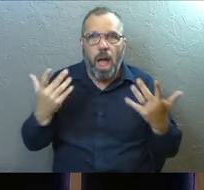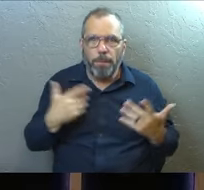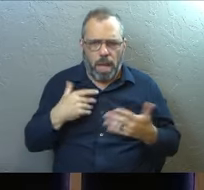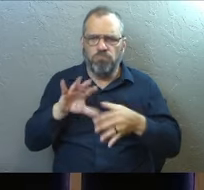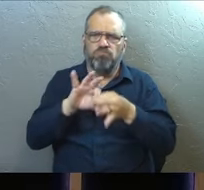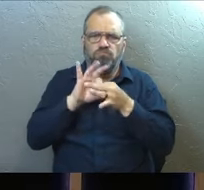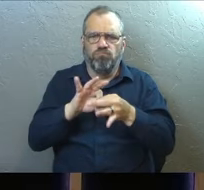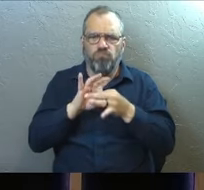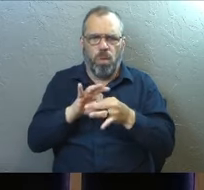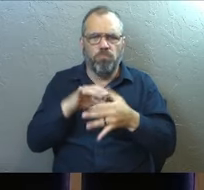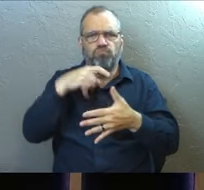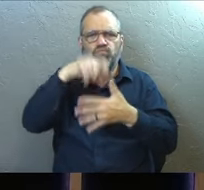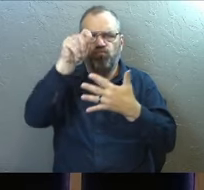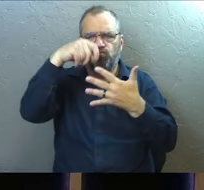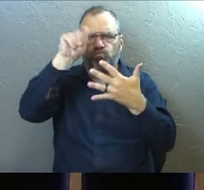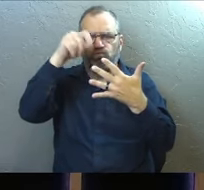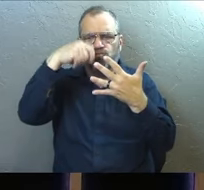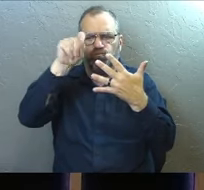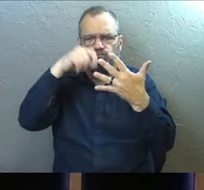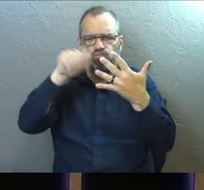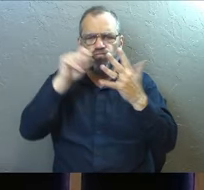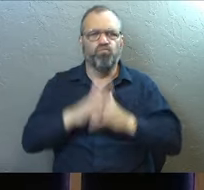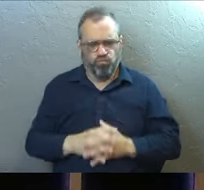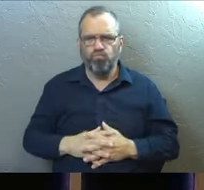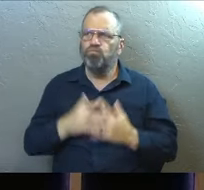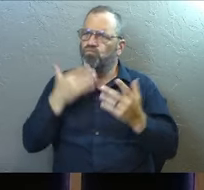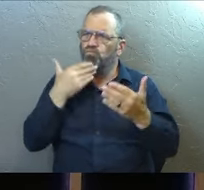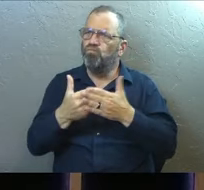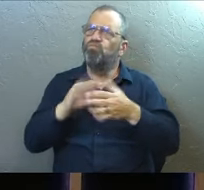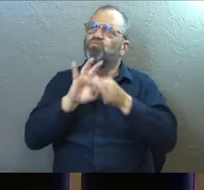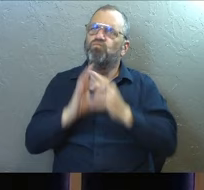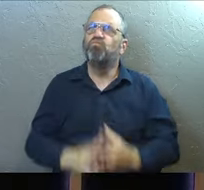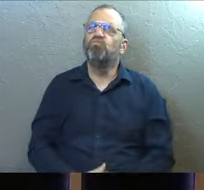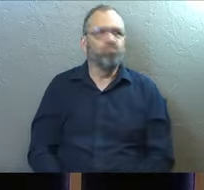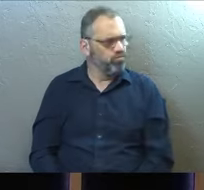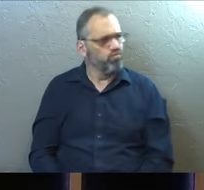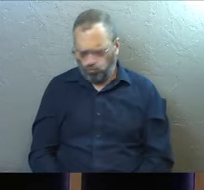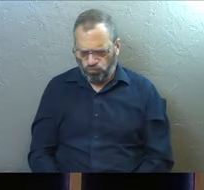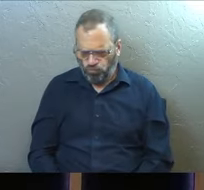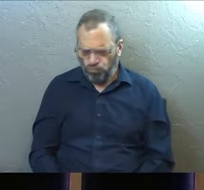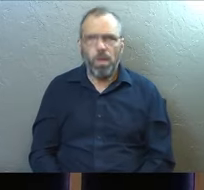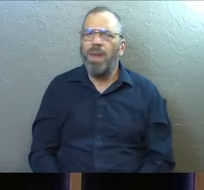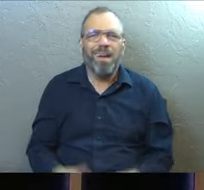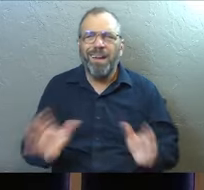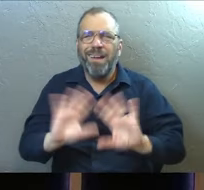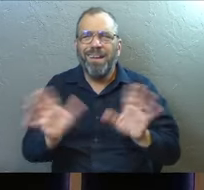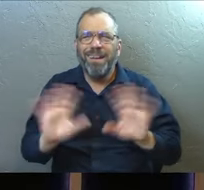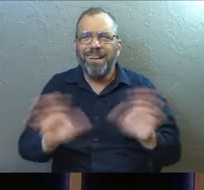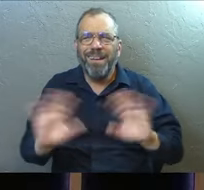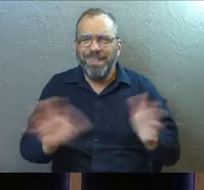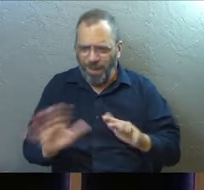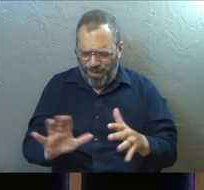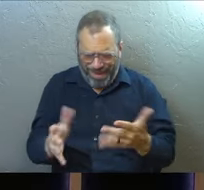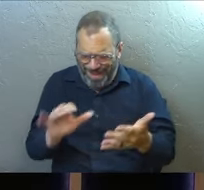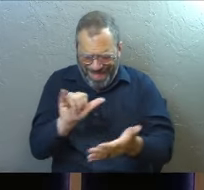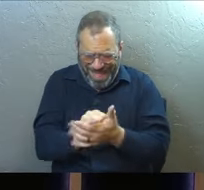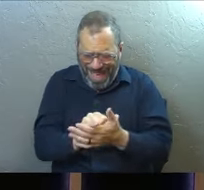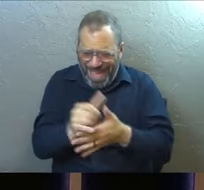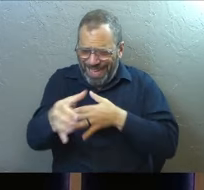said relationship is me just checking all the boxes. And now I'm close, right? And I think there is no amount of activity that can